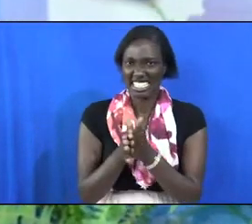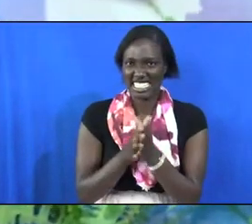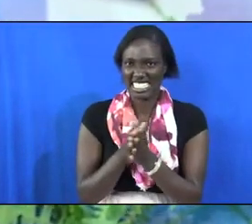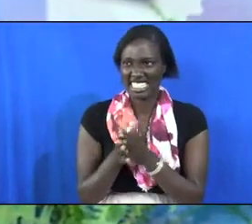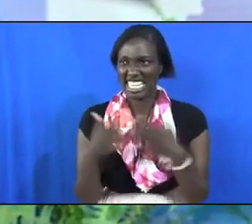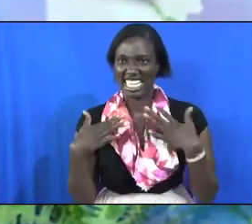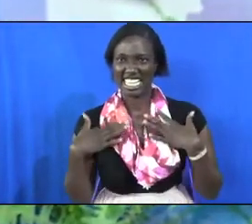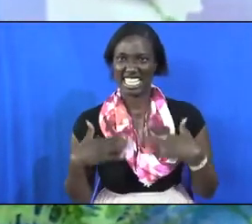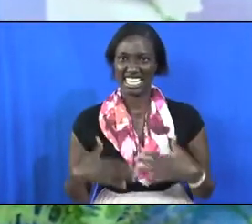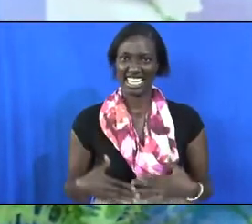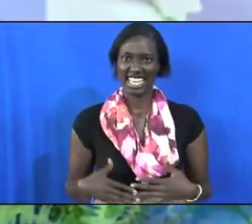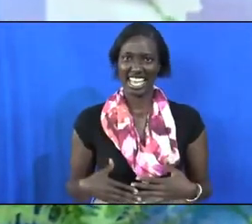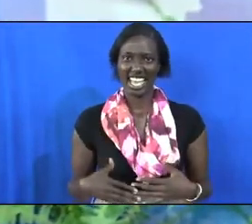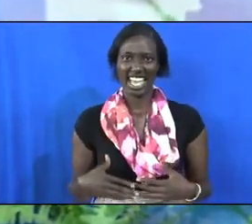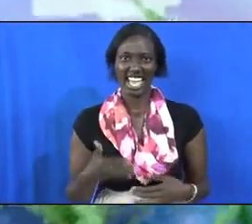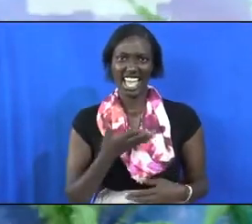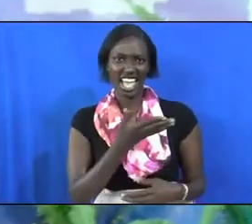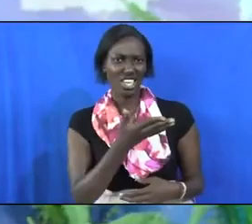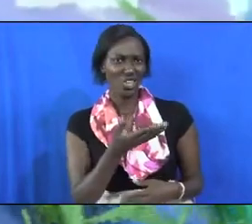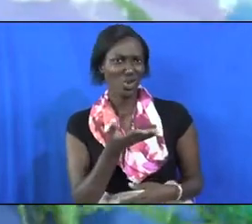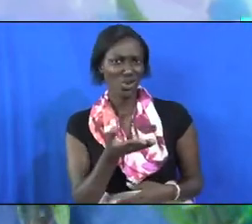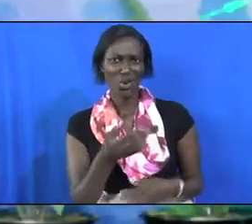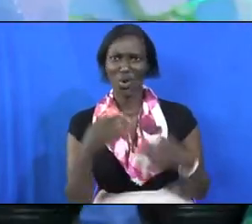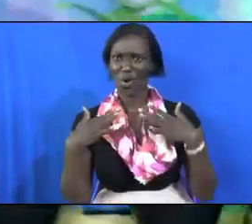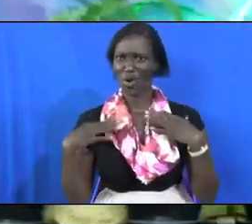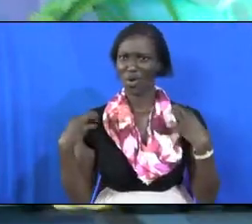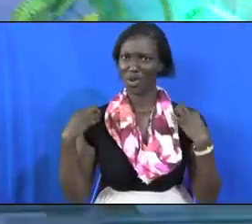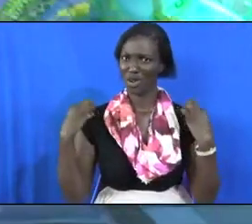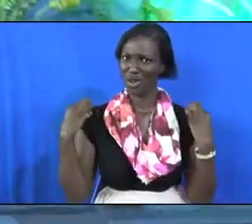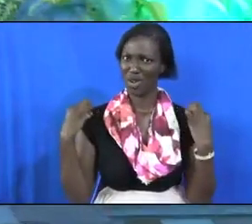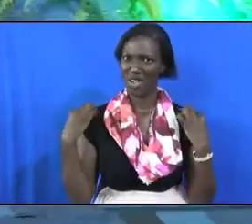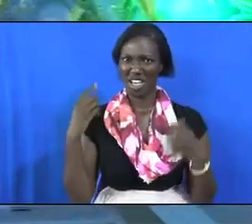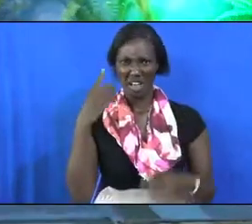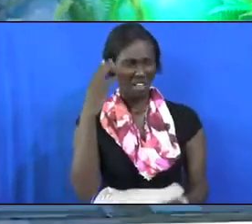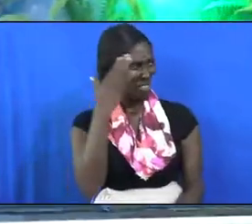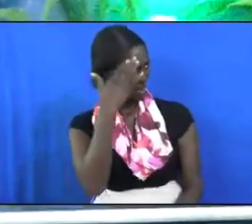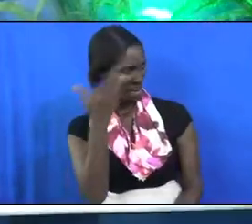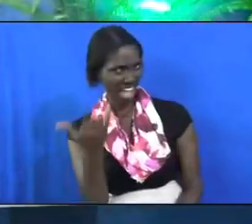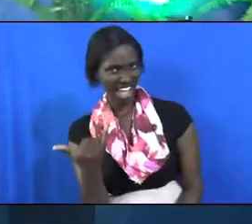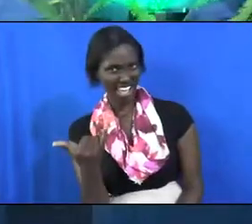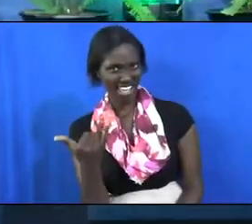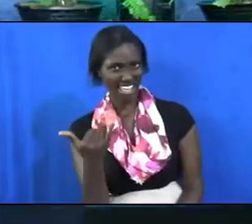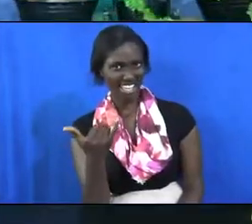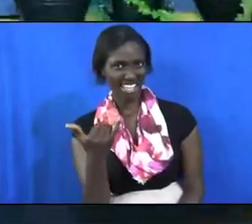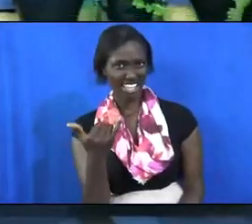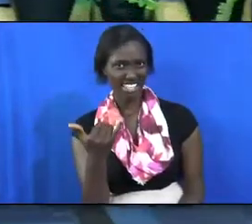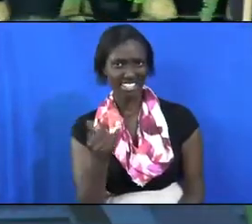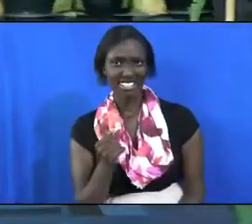Daddy, why are you dressed like that?